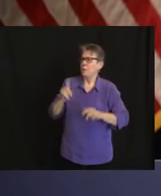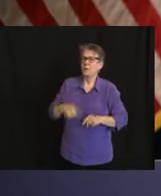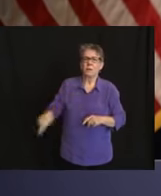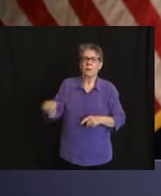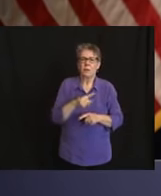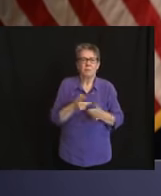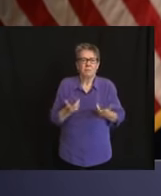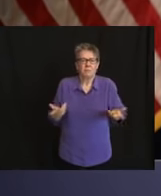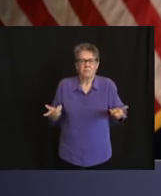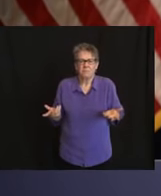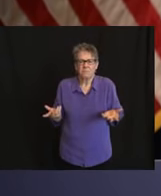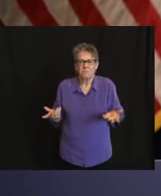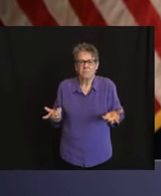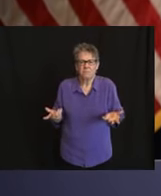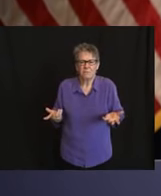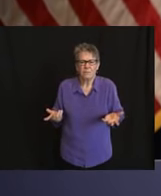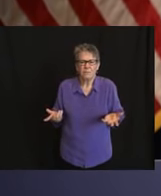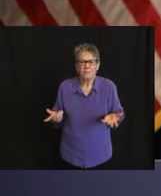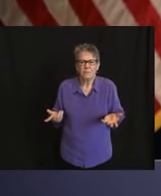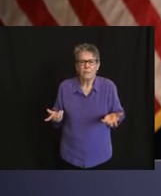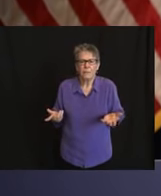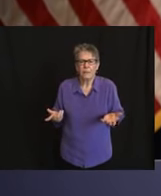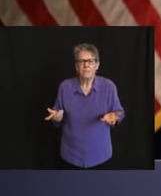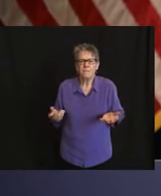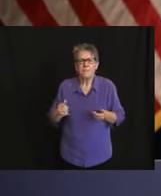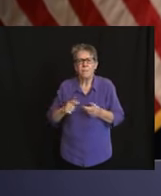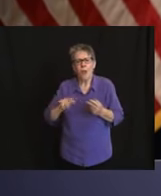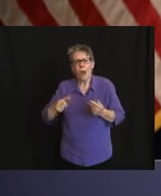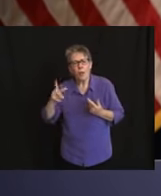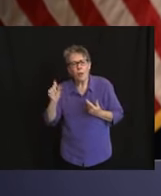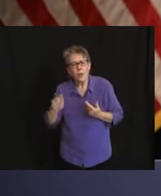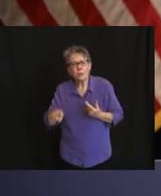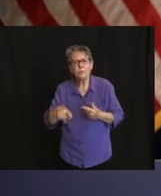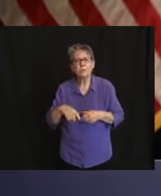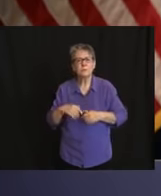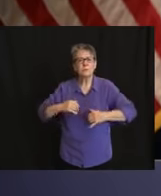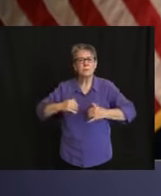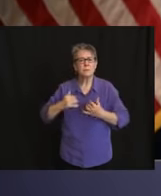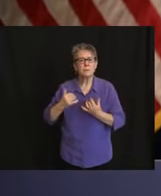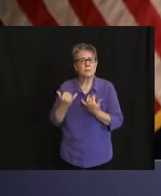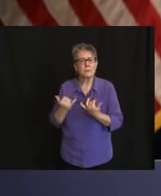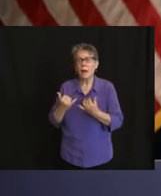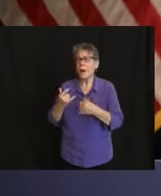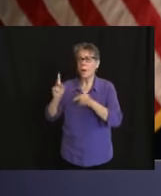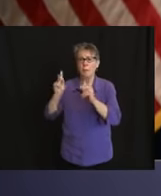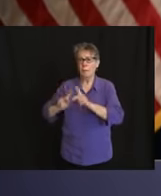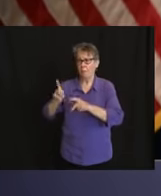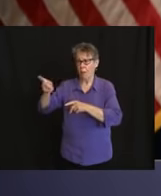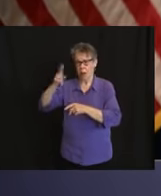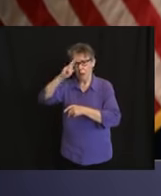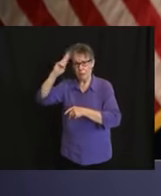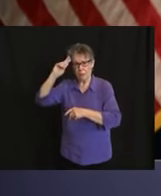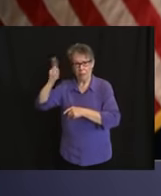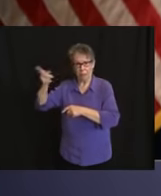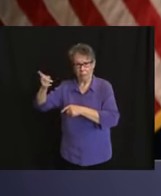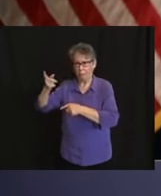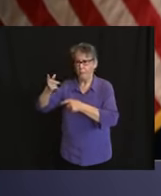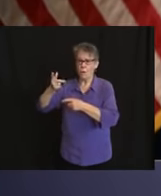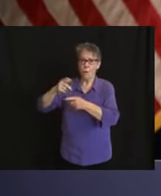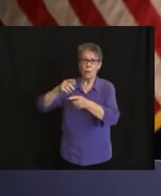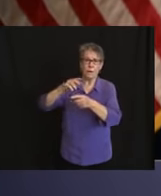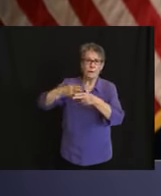hospice? Are they going to hospice in the same hospital systems? Is that it? John, bless you,